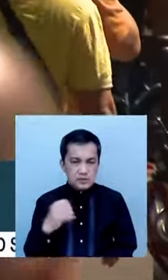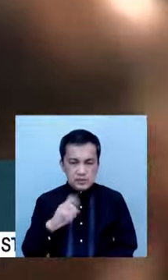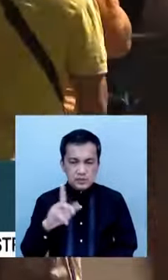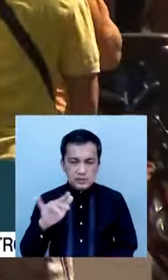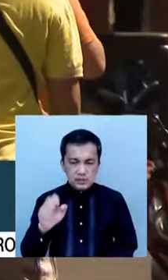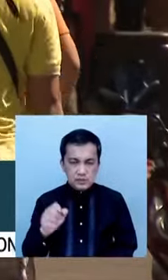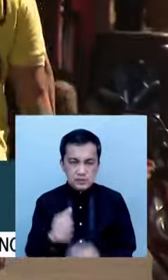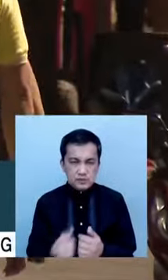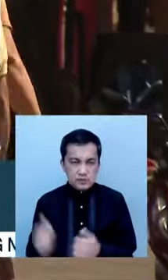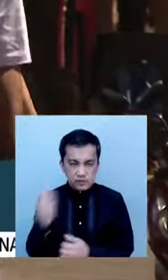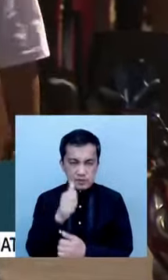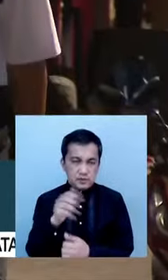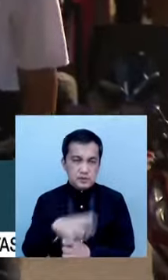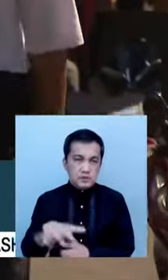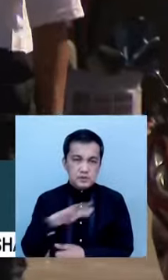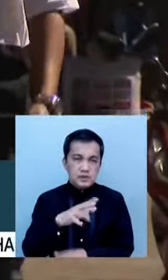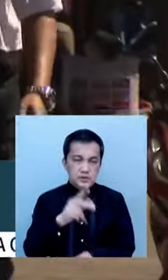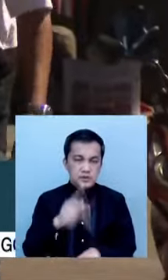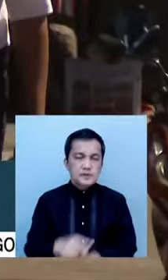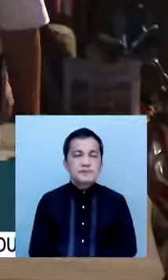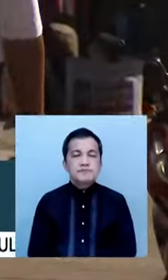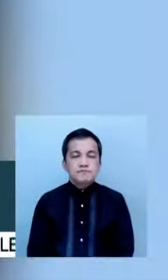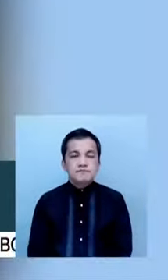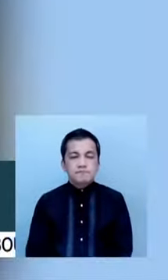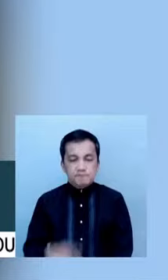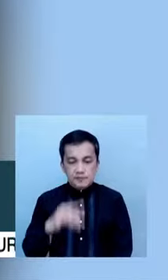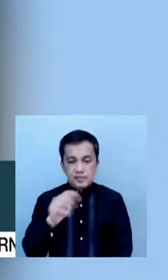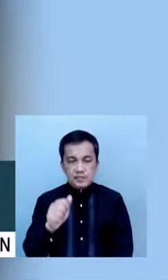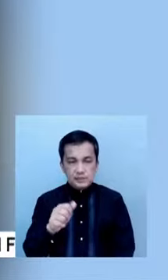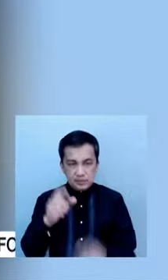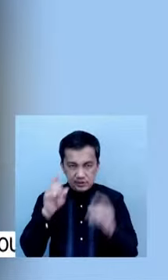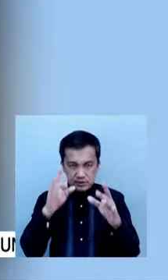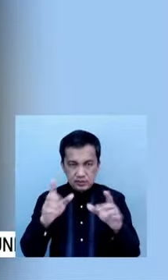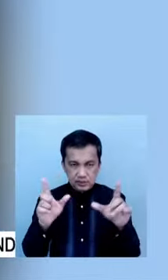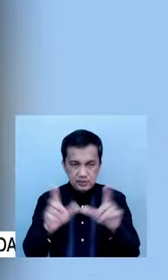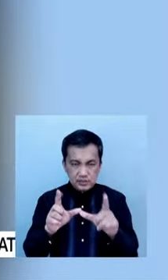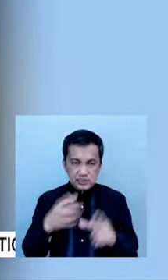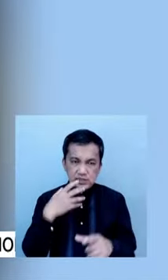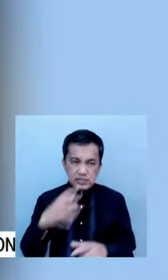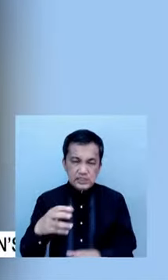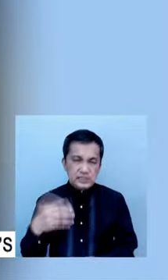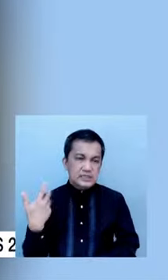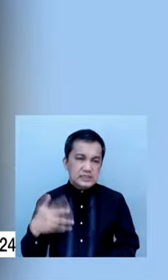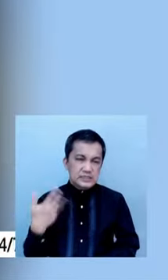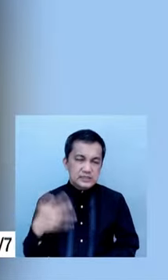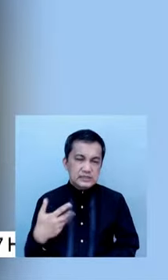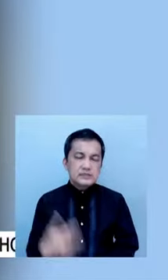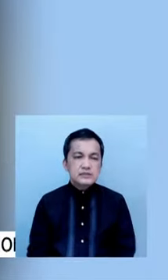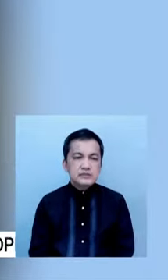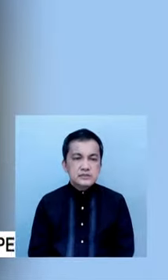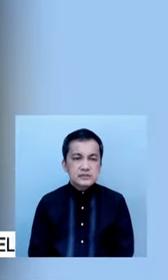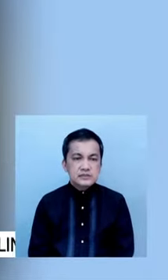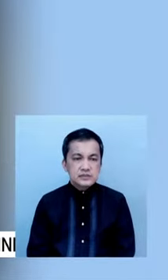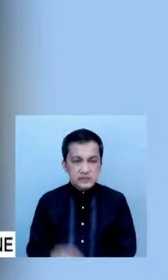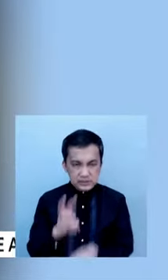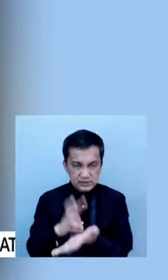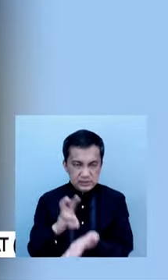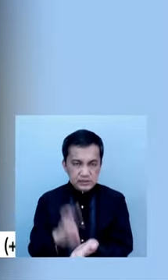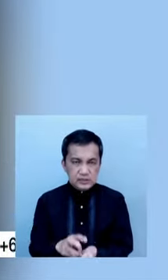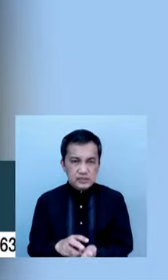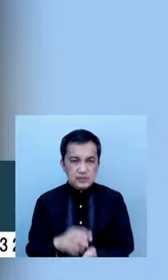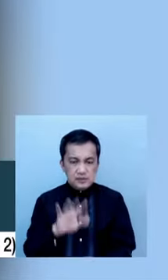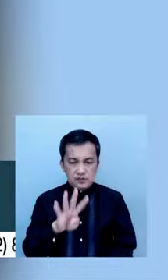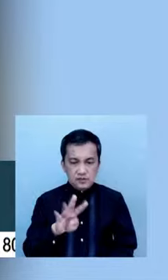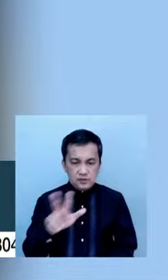rest of the Philippines. But as a forecast, dangerous level of heat index or feels like heat in some areas. 43